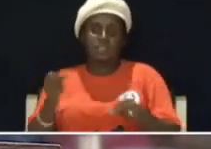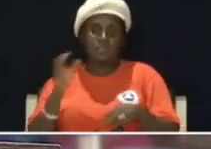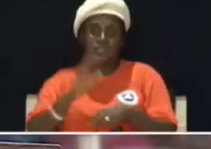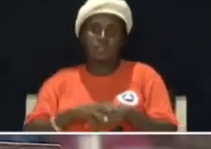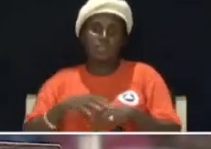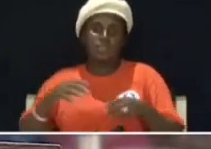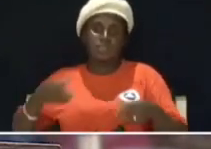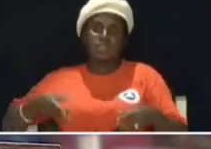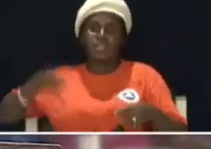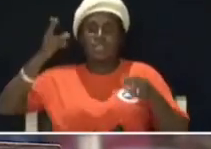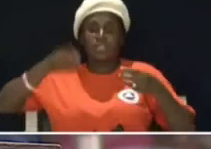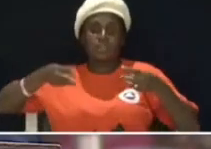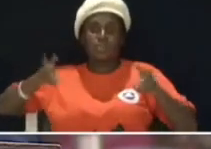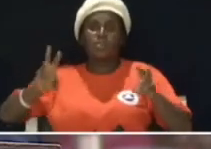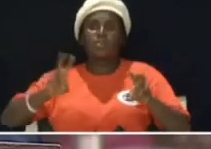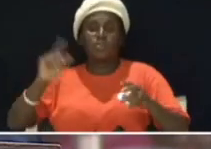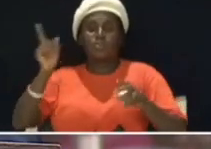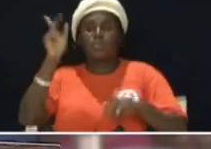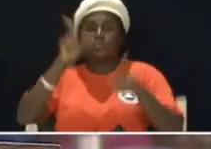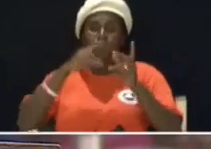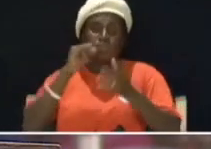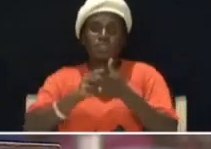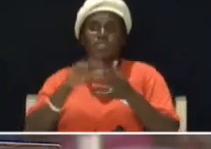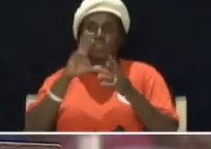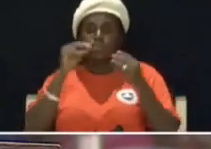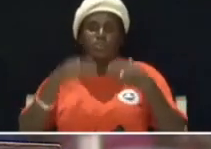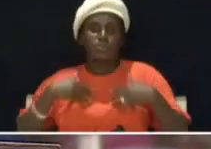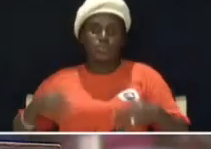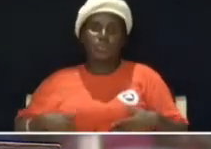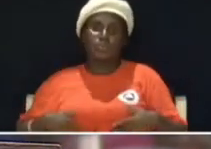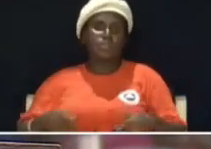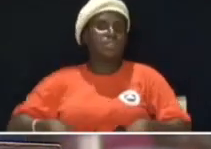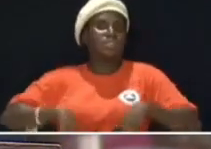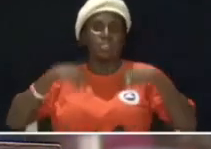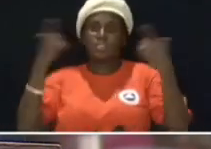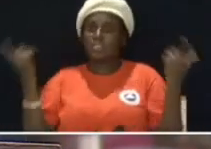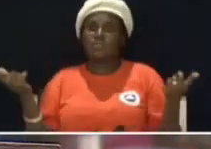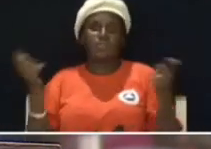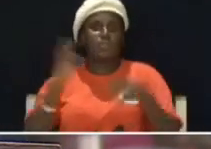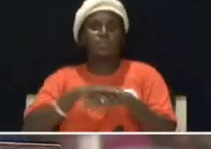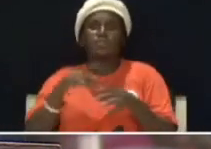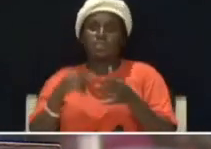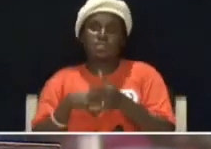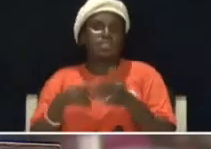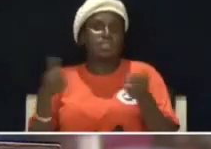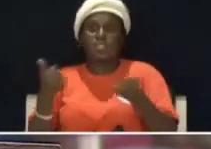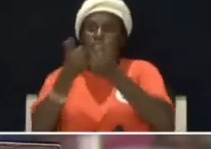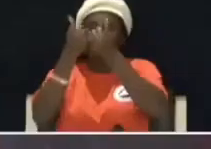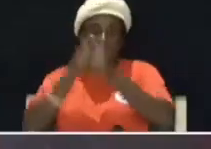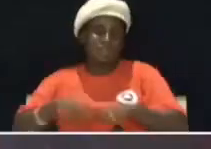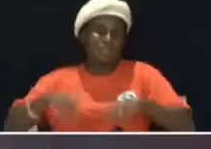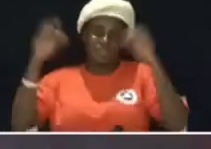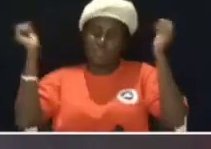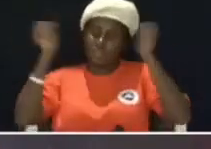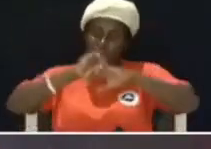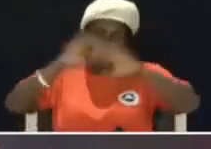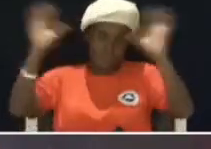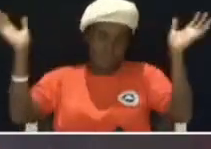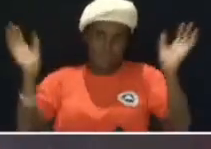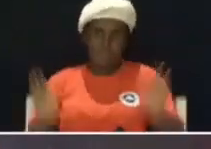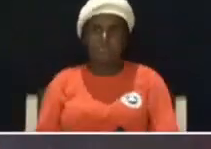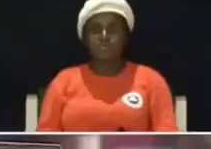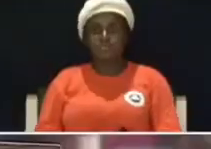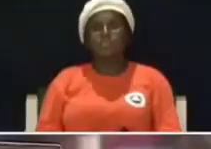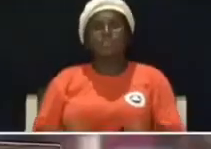men said nobody survives an accident on this highway. Let somebody shout hallelujah! Now